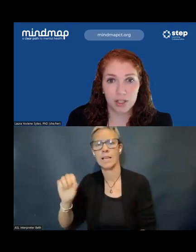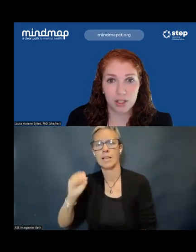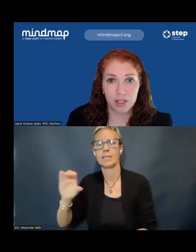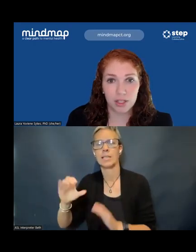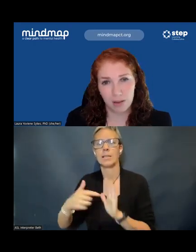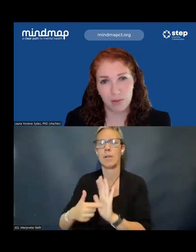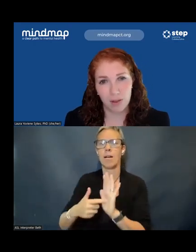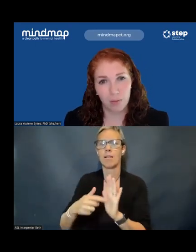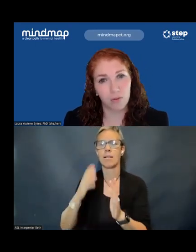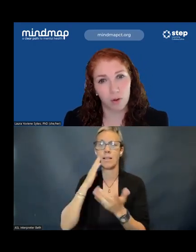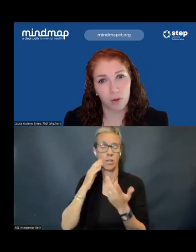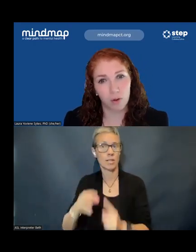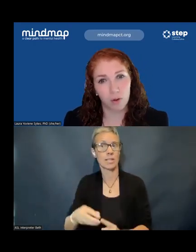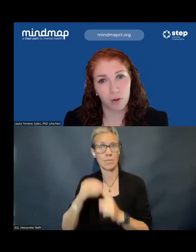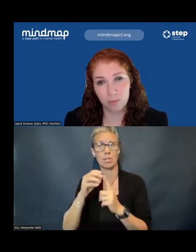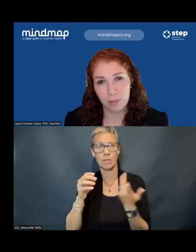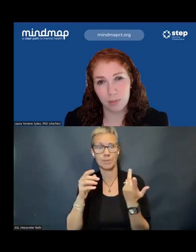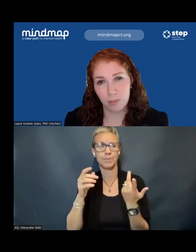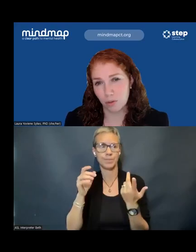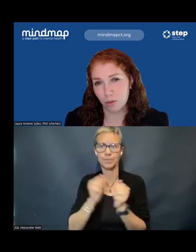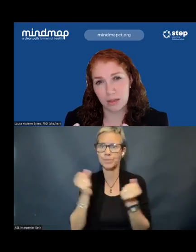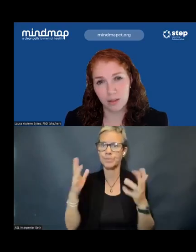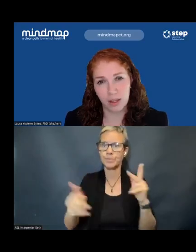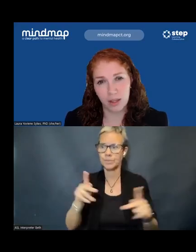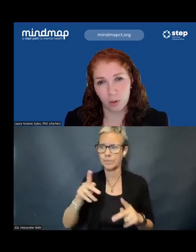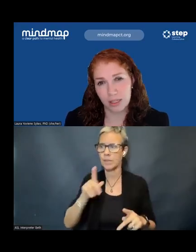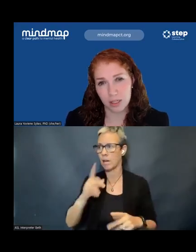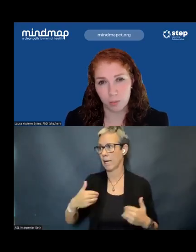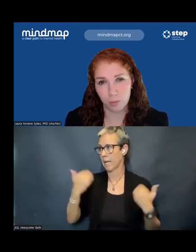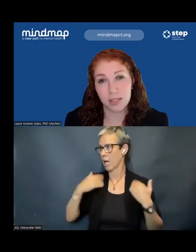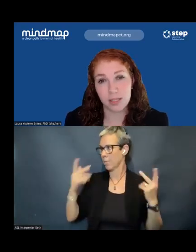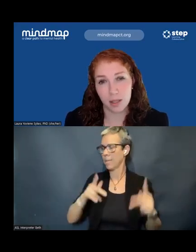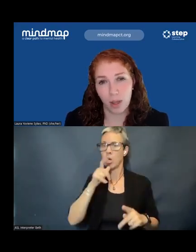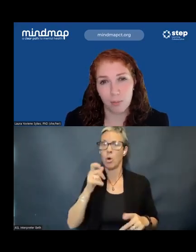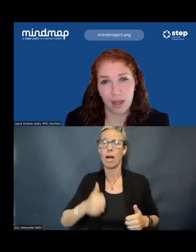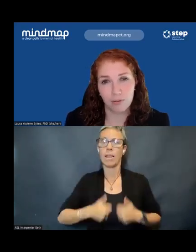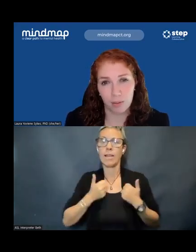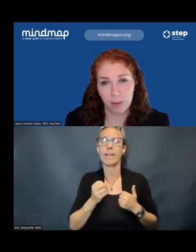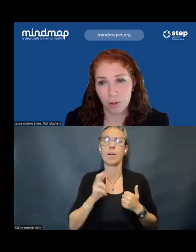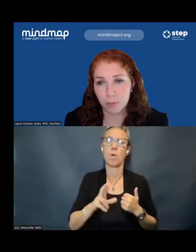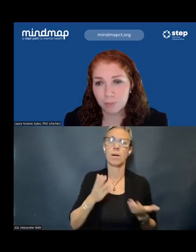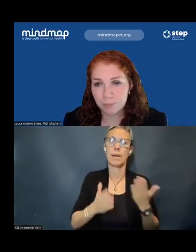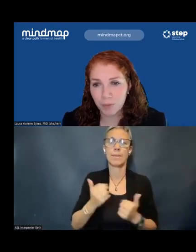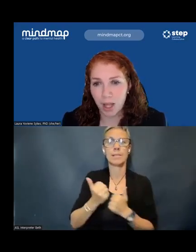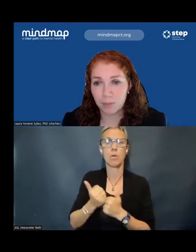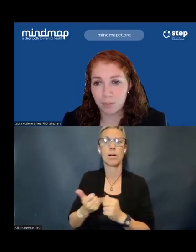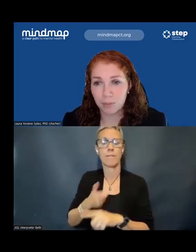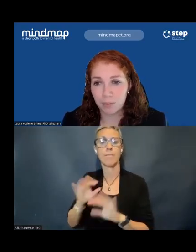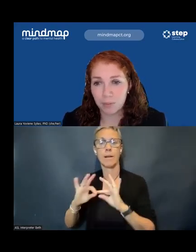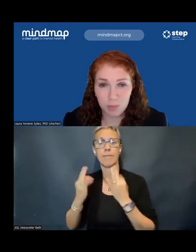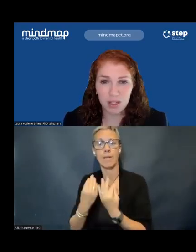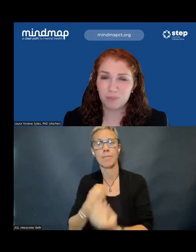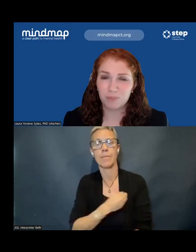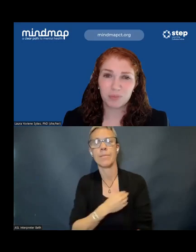especially given that many of the folks that we're working with are young people who might be living or at least supported in some way by a family member.